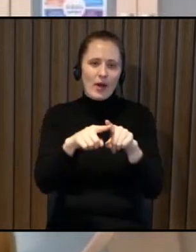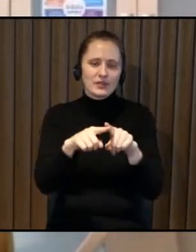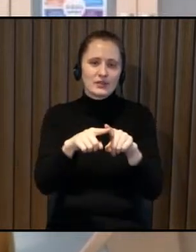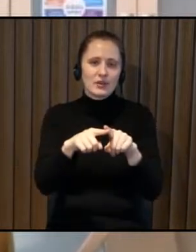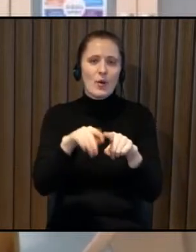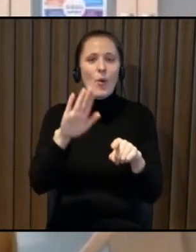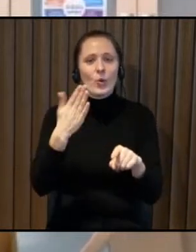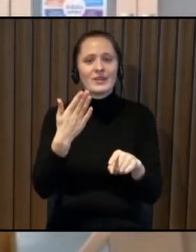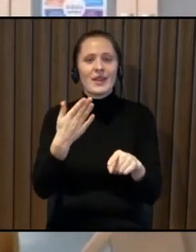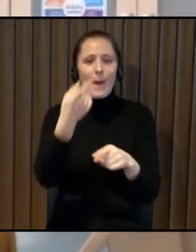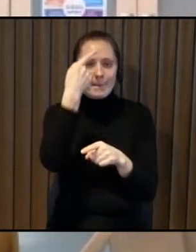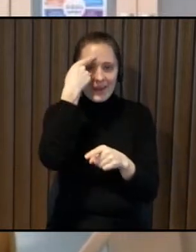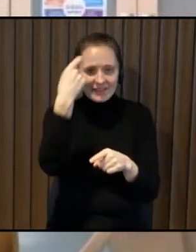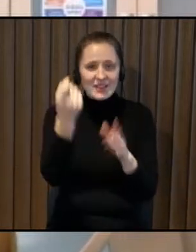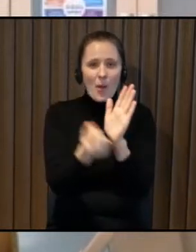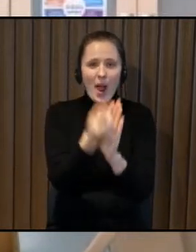the public